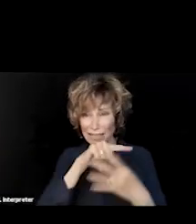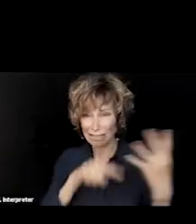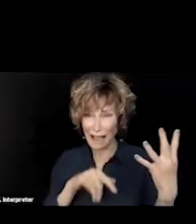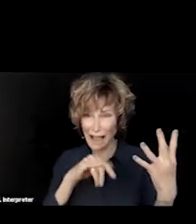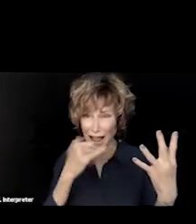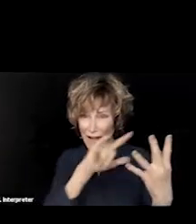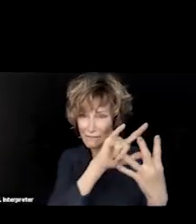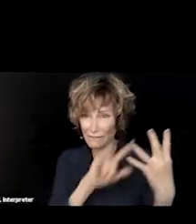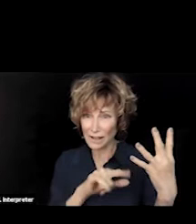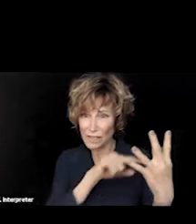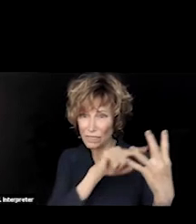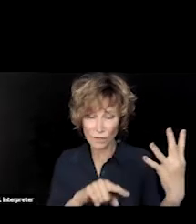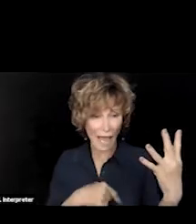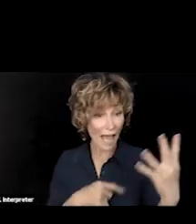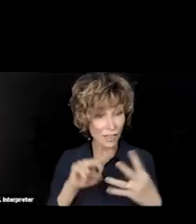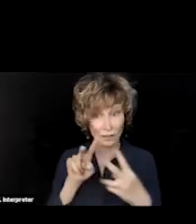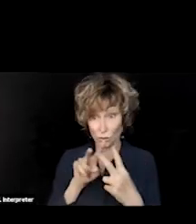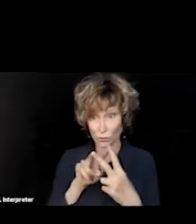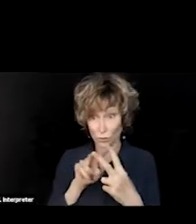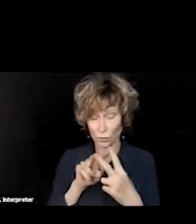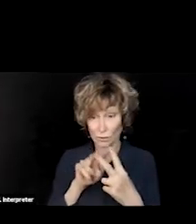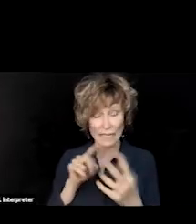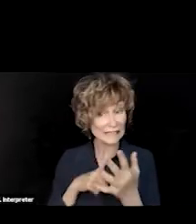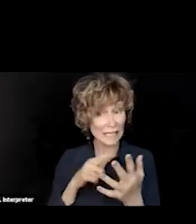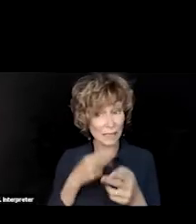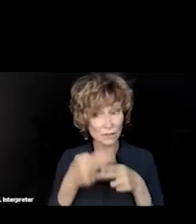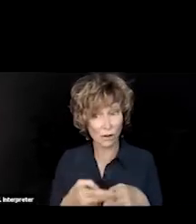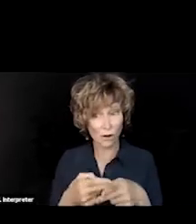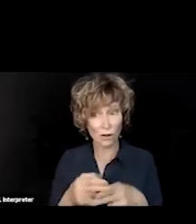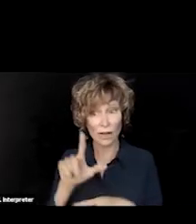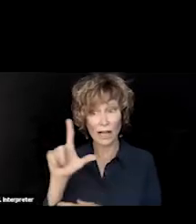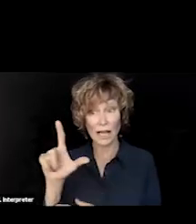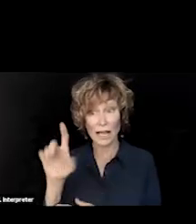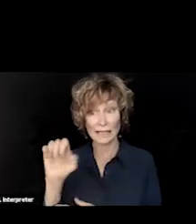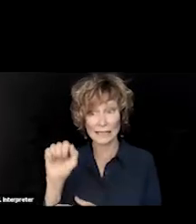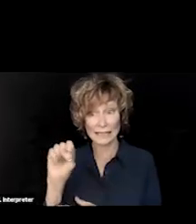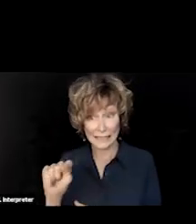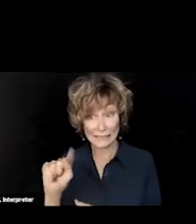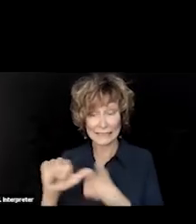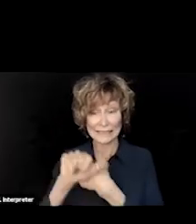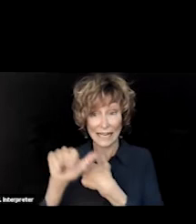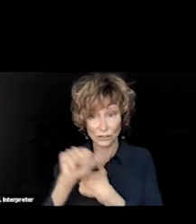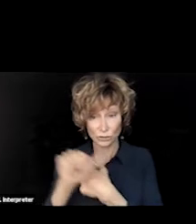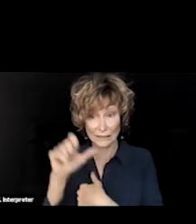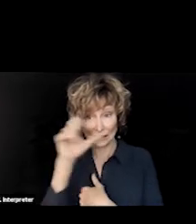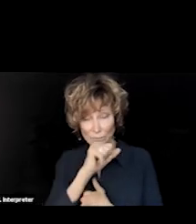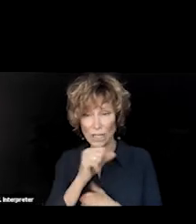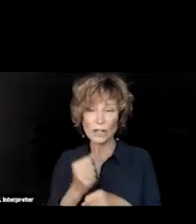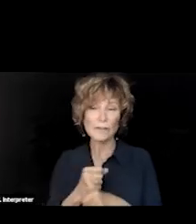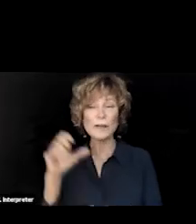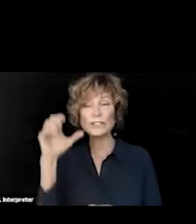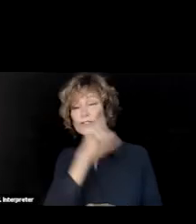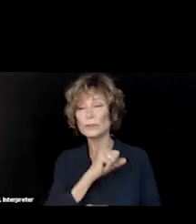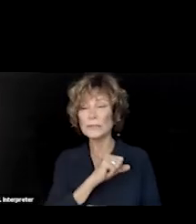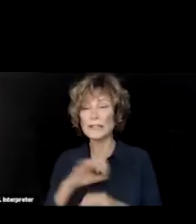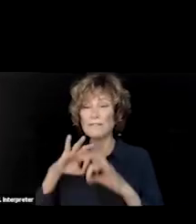2 core beliefs could be restated by what's sometimes called the least dangerous assumption. When you're making an assumption about the